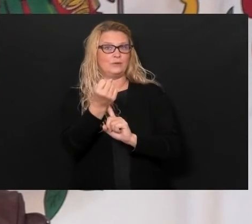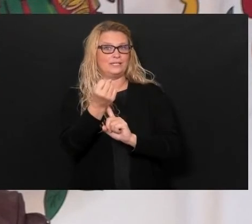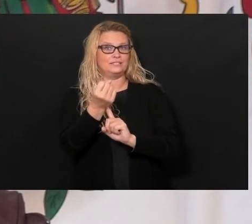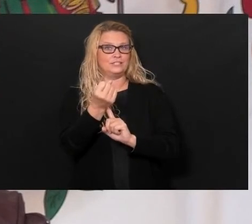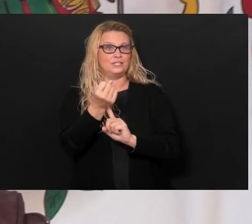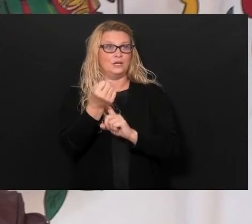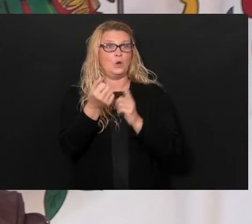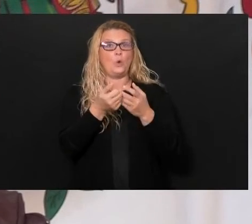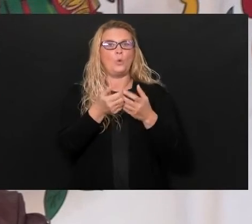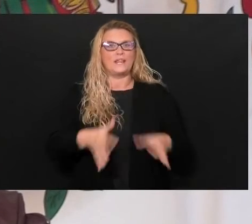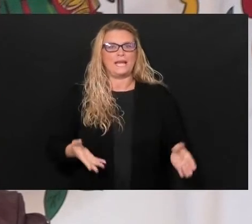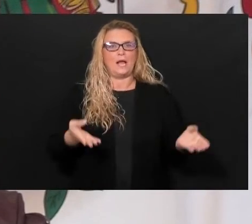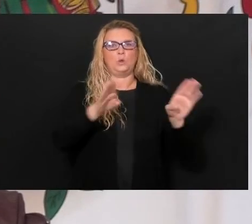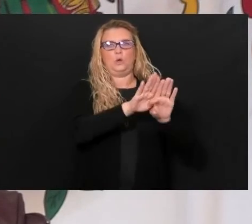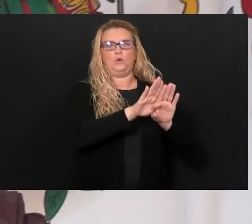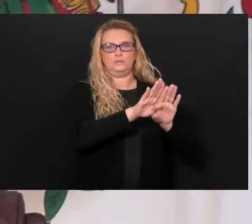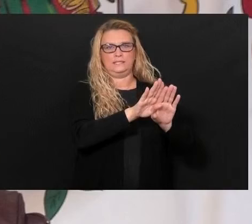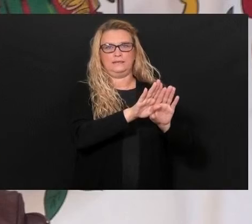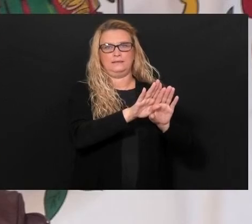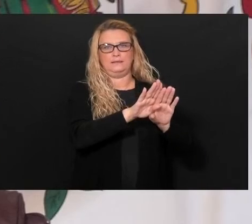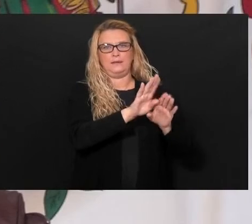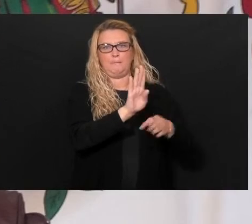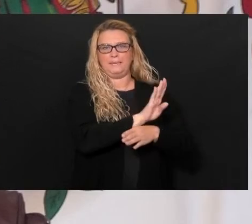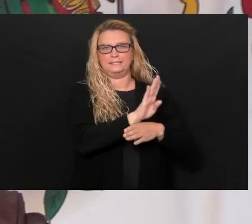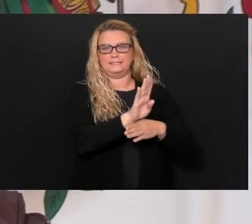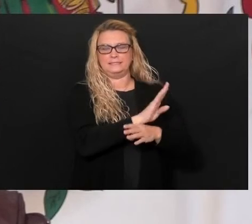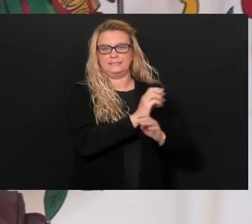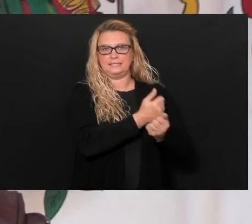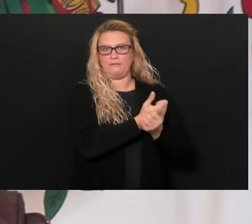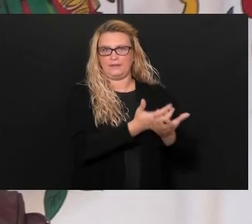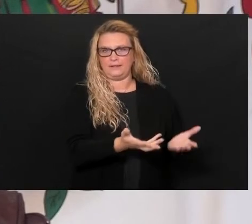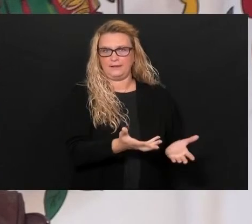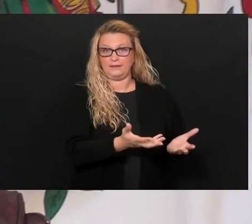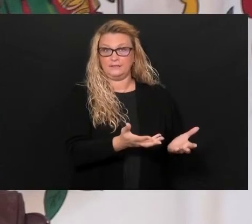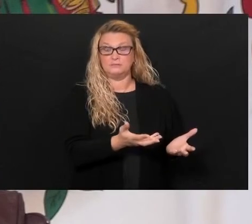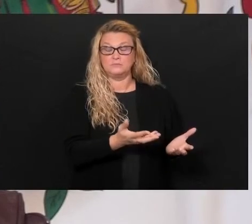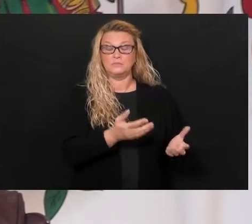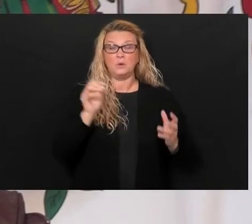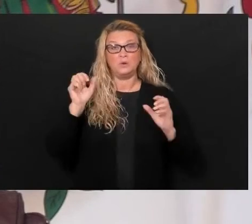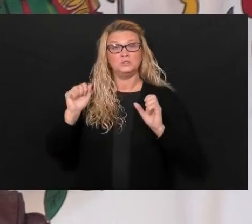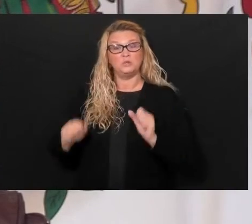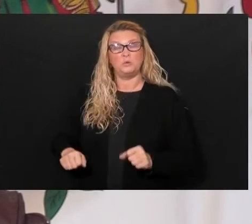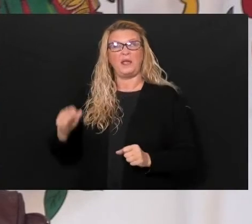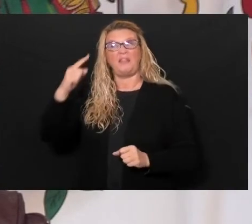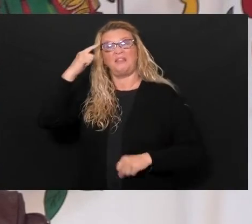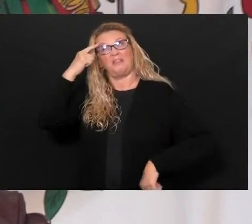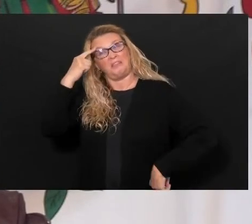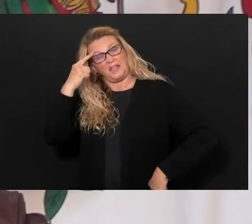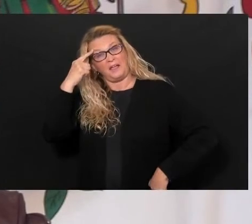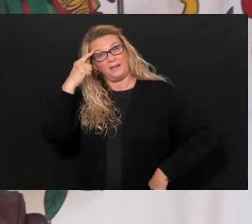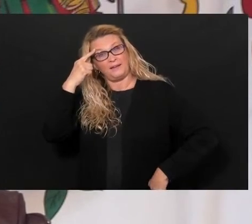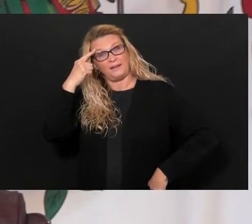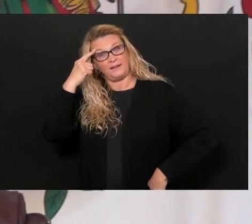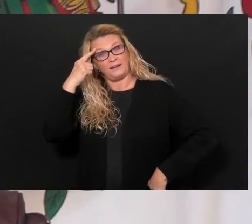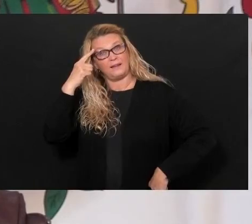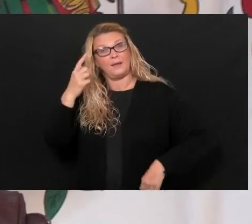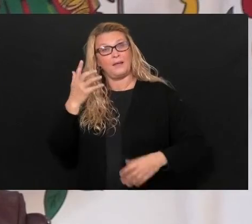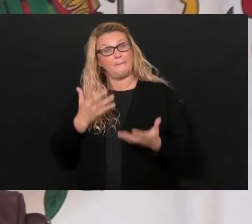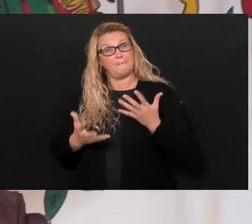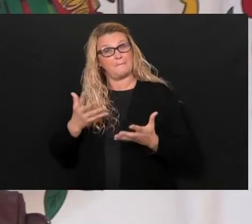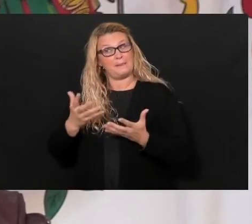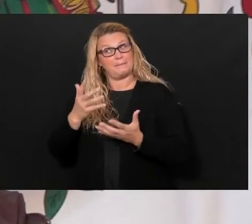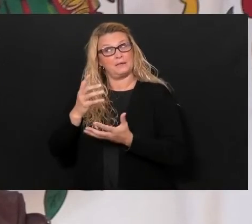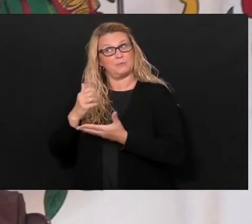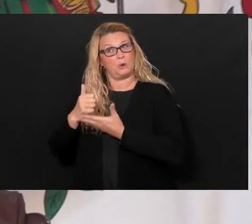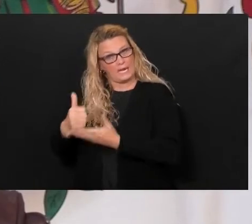all-out shutdown? Well, we can come up with things we think may make some